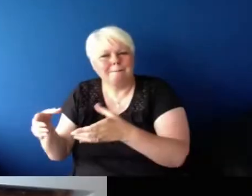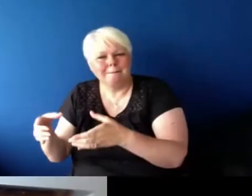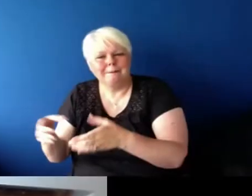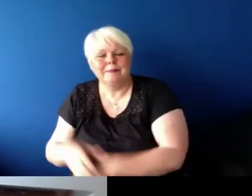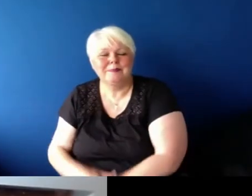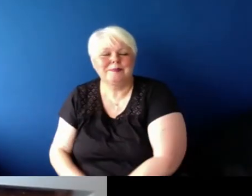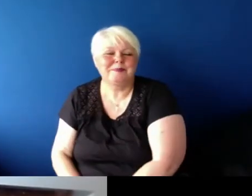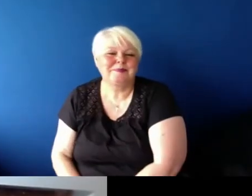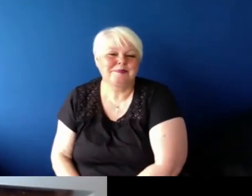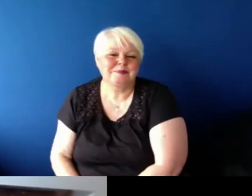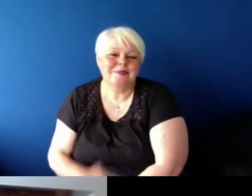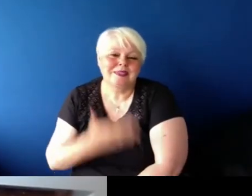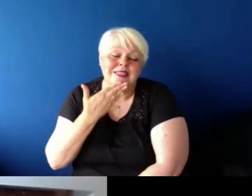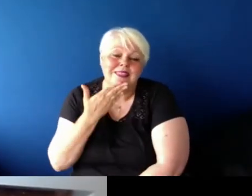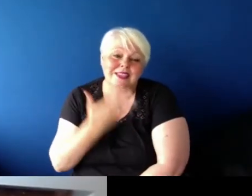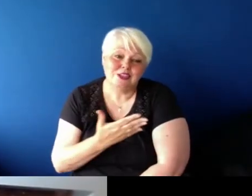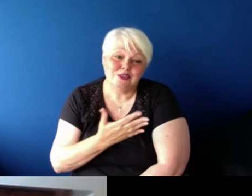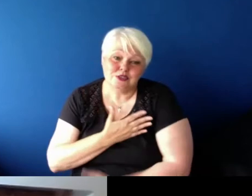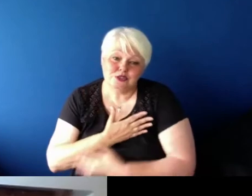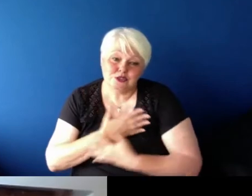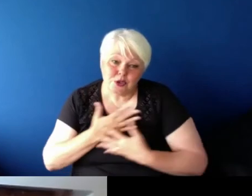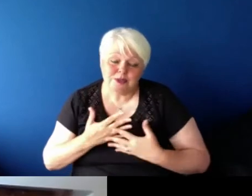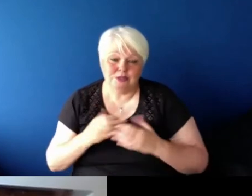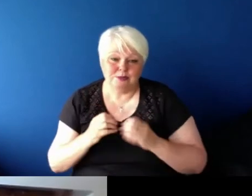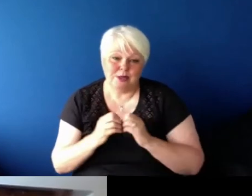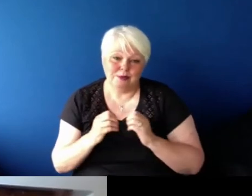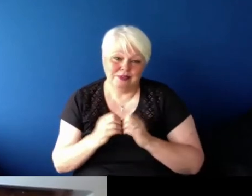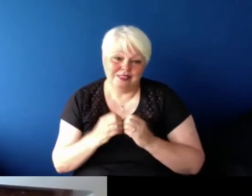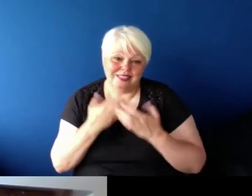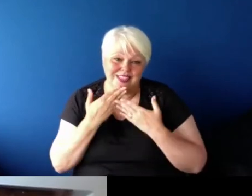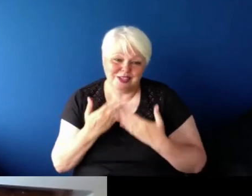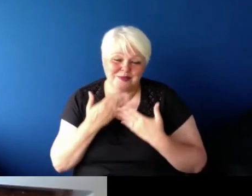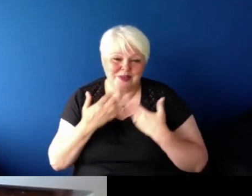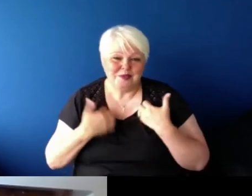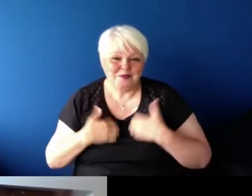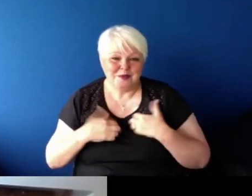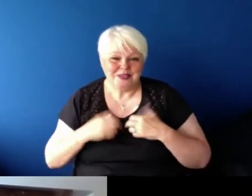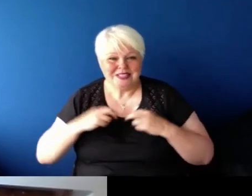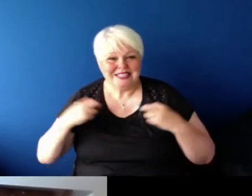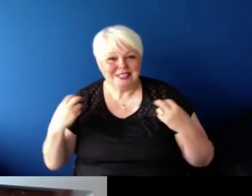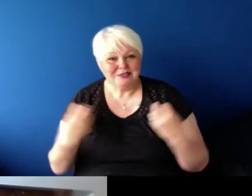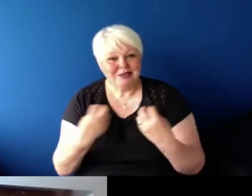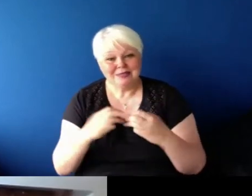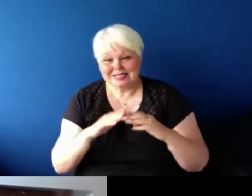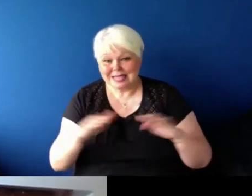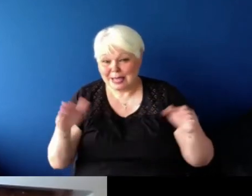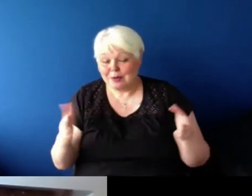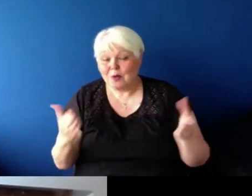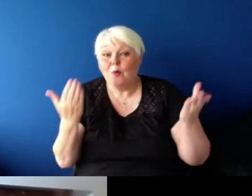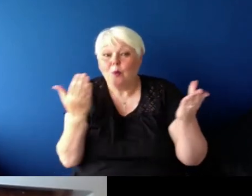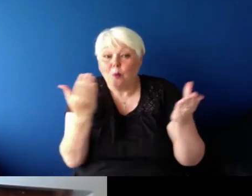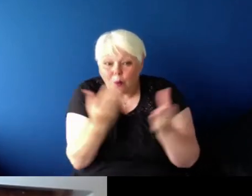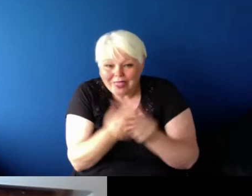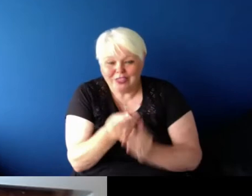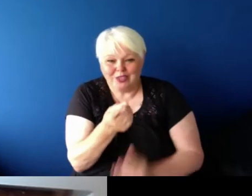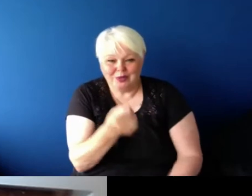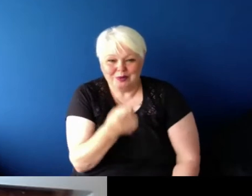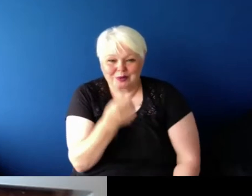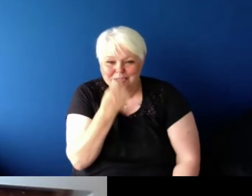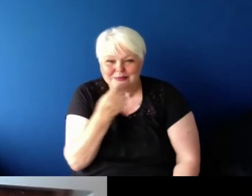There you are. But thank you so much, Barbara. And we look forward to sitting around a table with you, perhaps at an